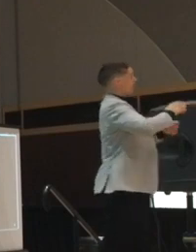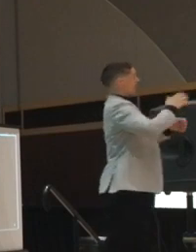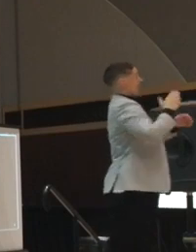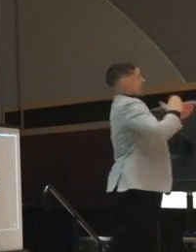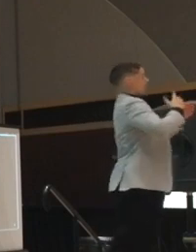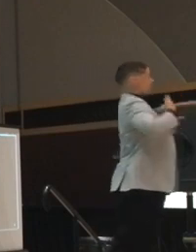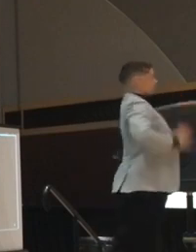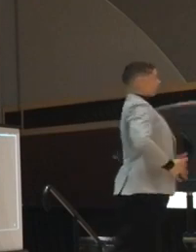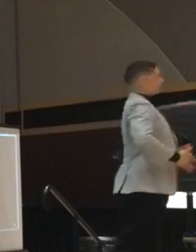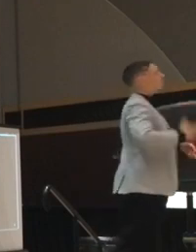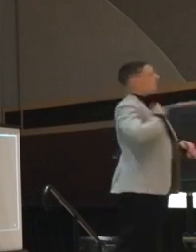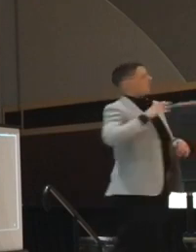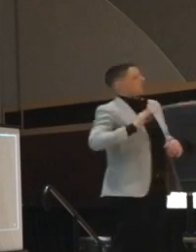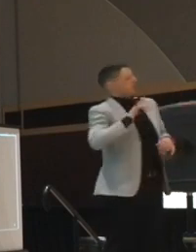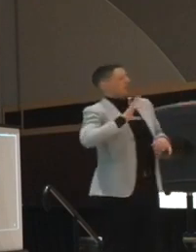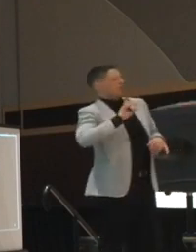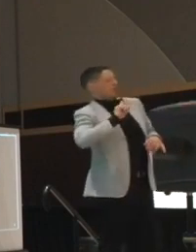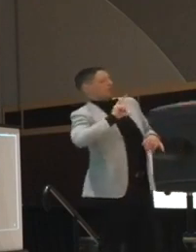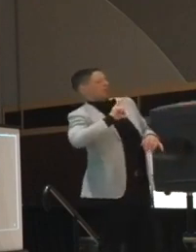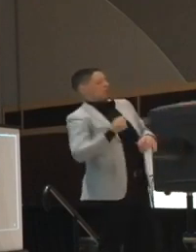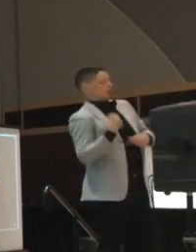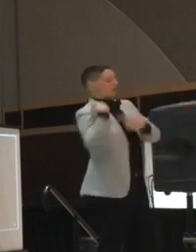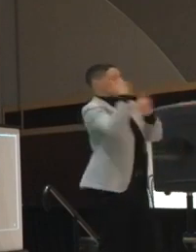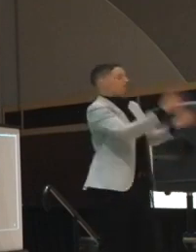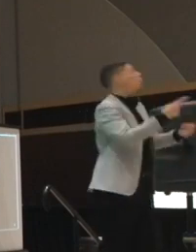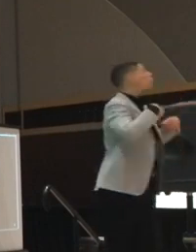30s. And in the movie,